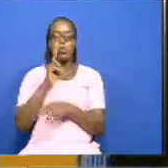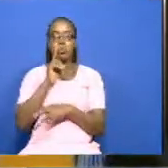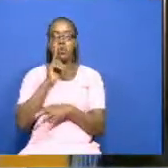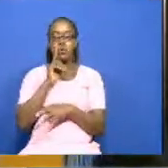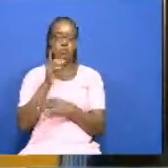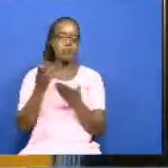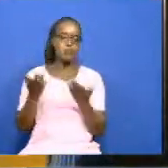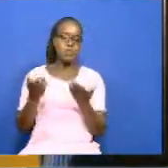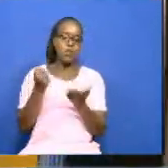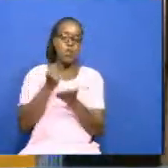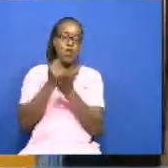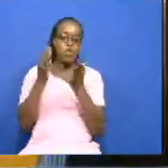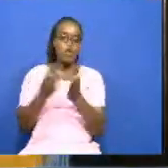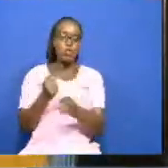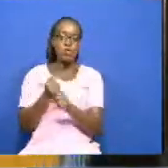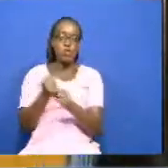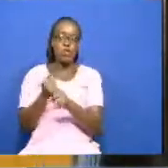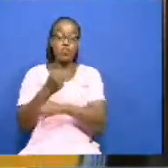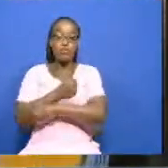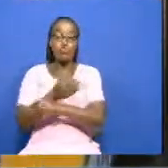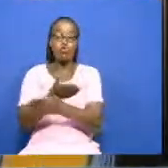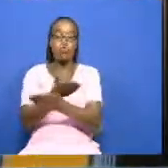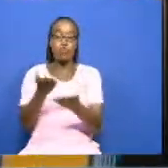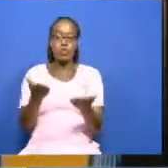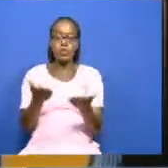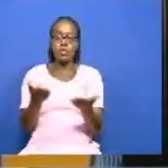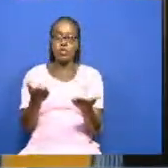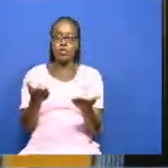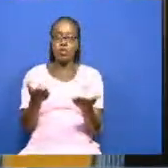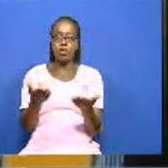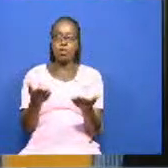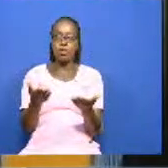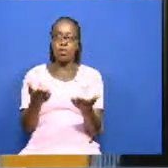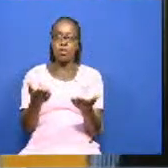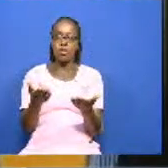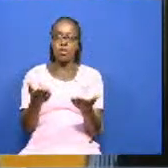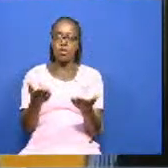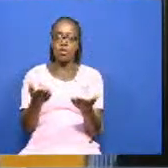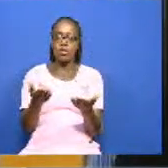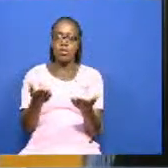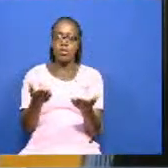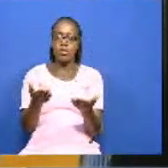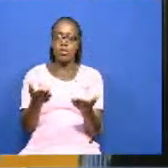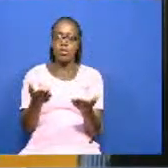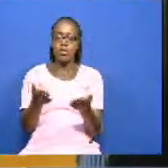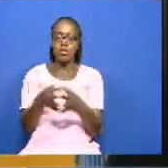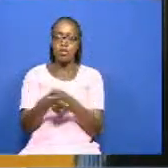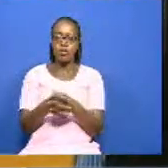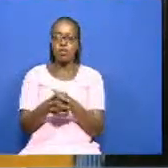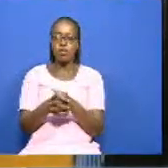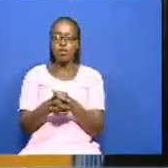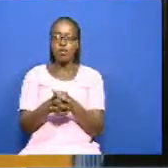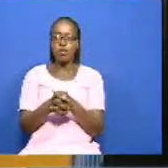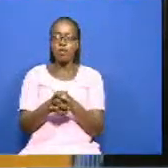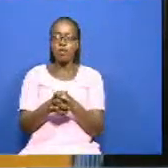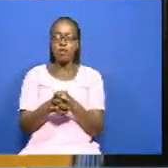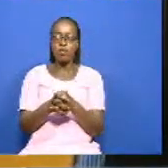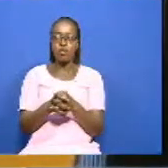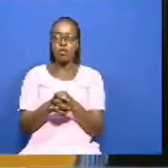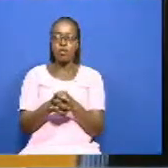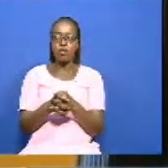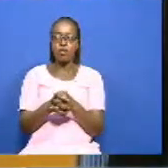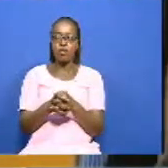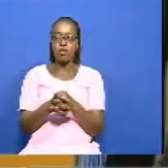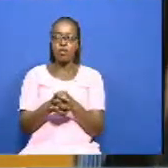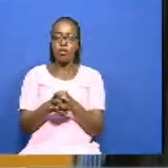And our officers are working with those schools. Yes, sir. Your officers are not in the offices, eh? I hope they are not in the offices,